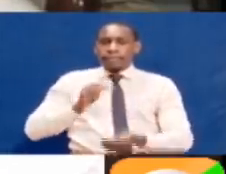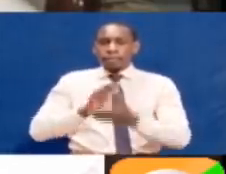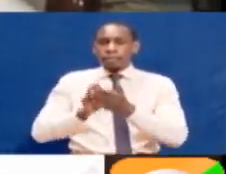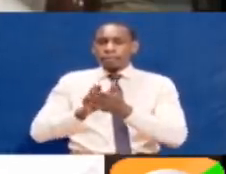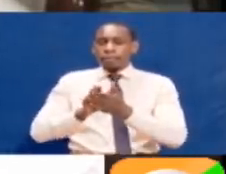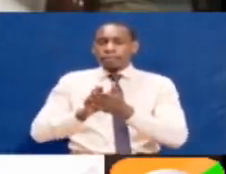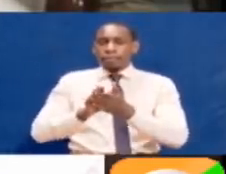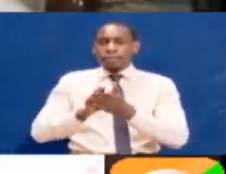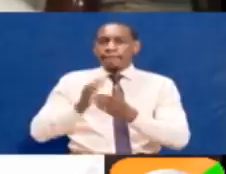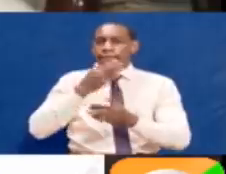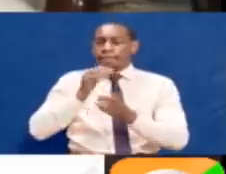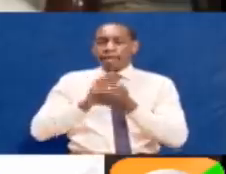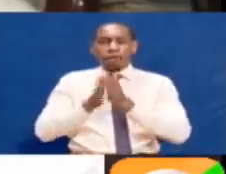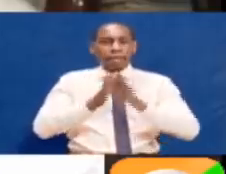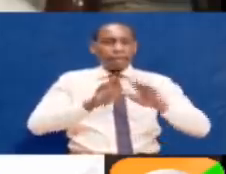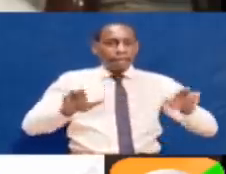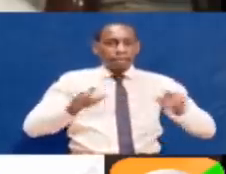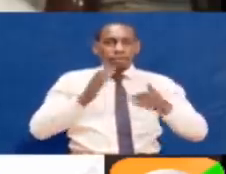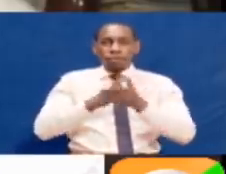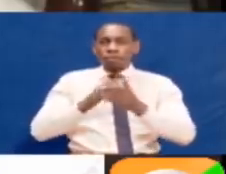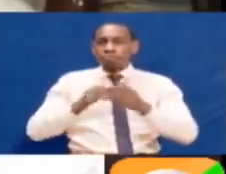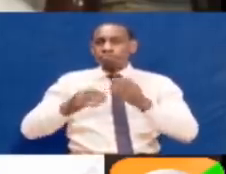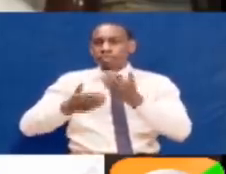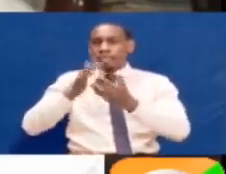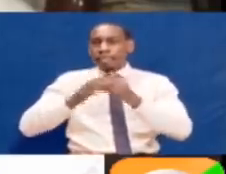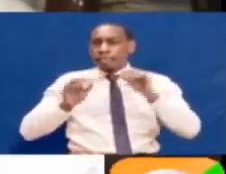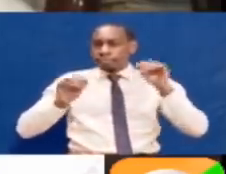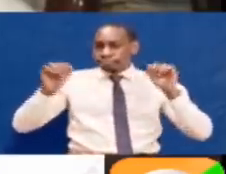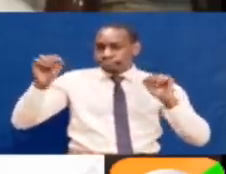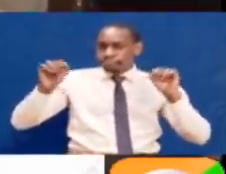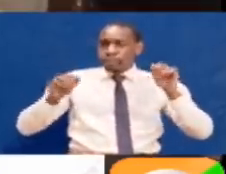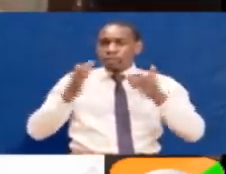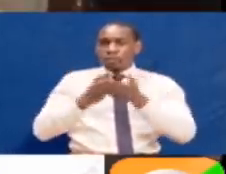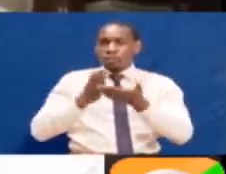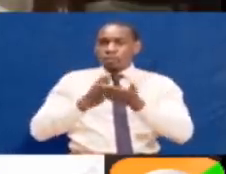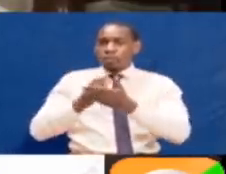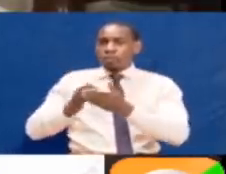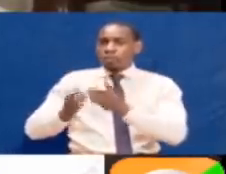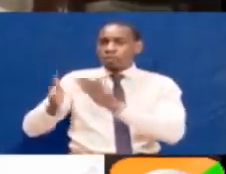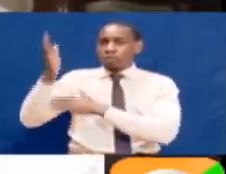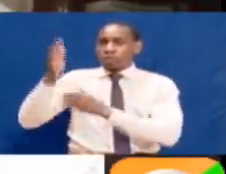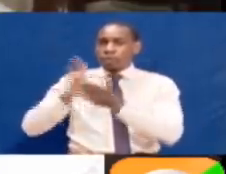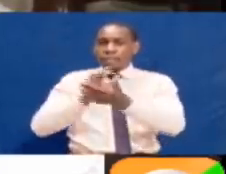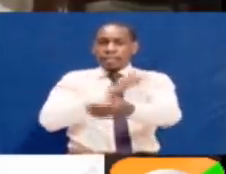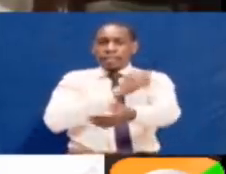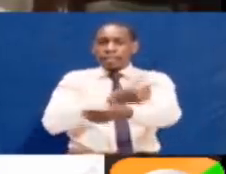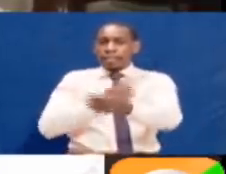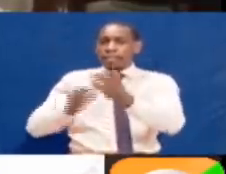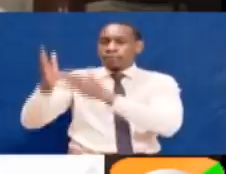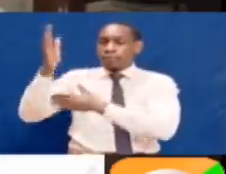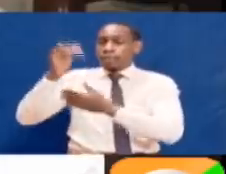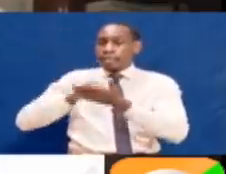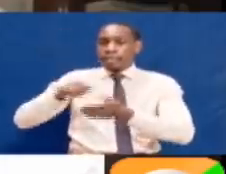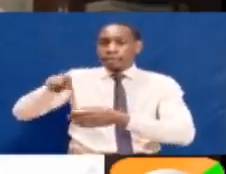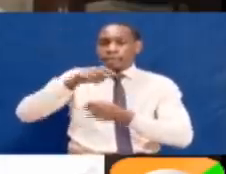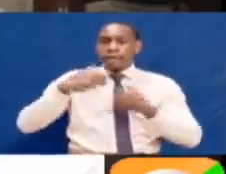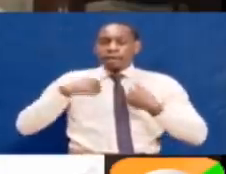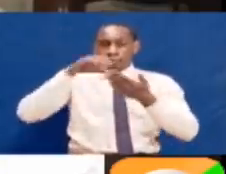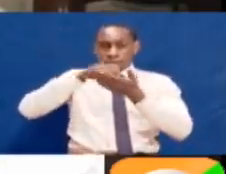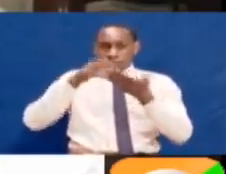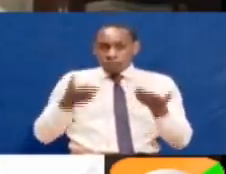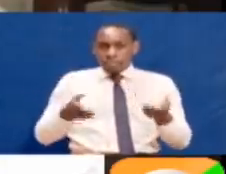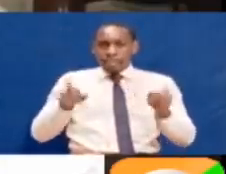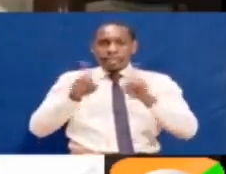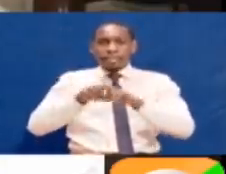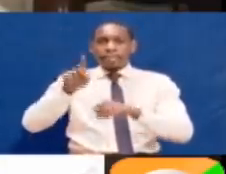of hurdles in life to be where I am. And it was because we kept trying, and it's because of the will of God and the grace of God that we are where we are,